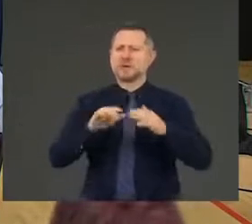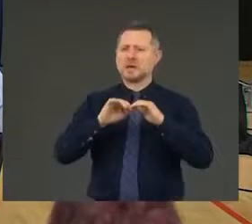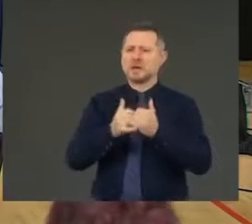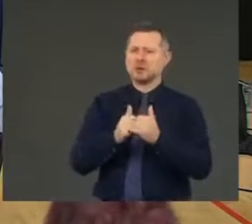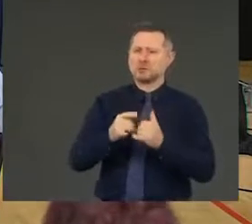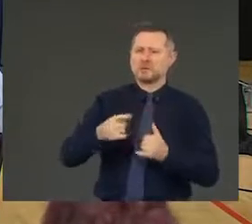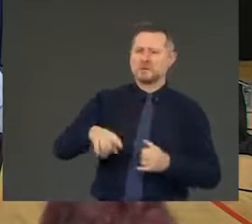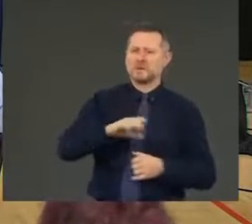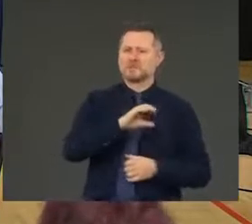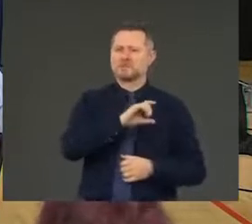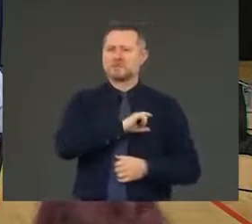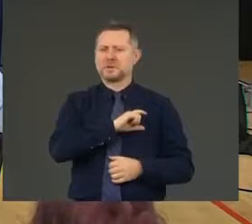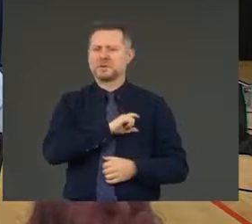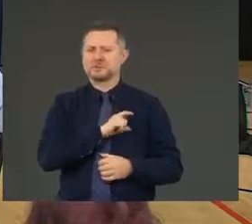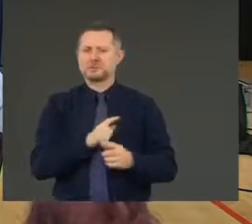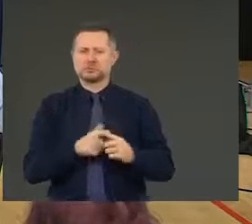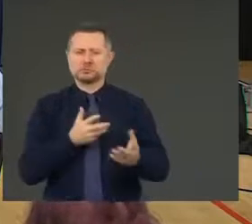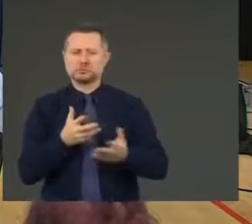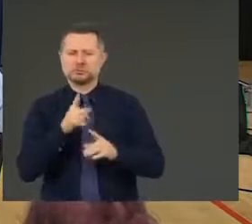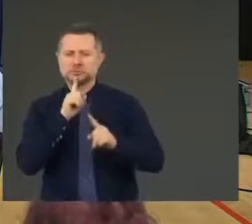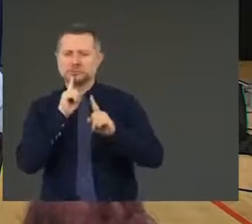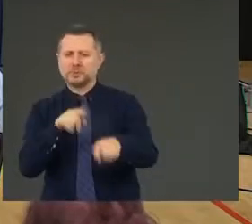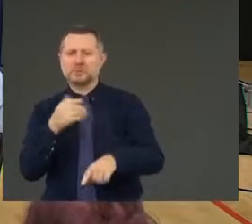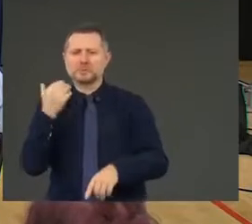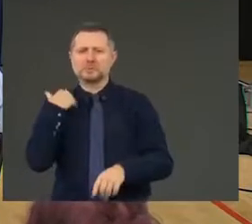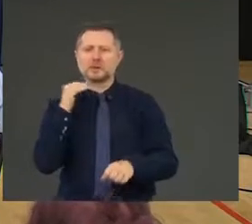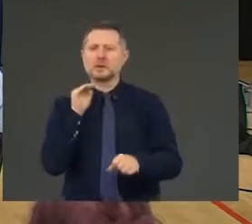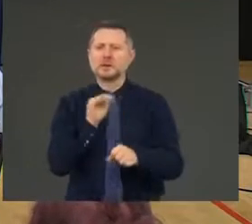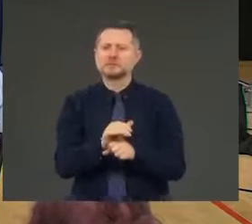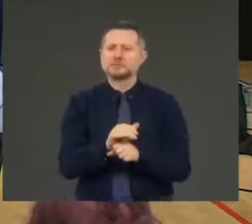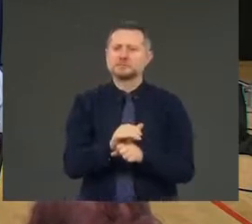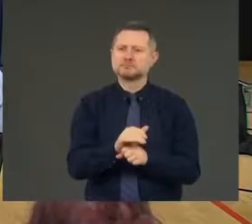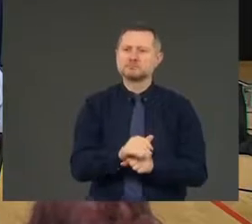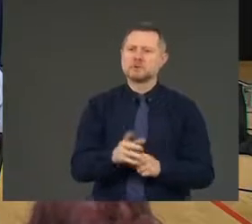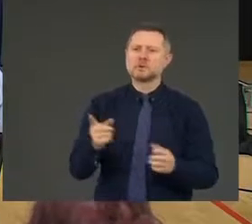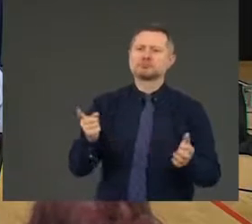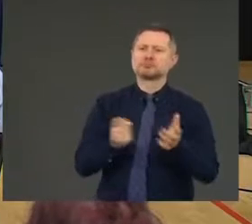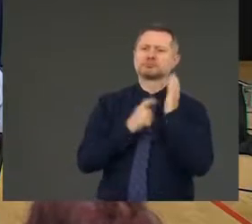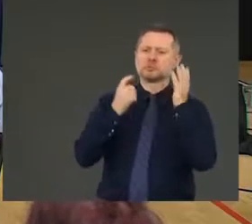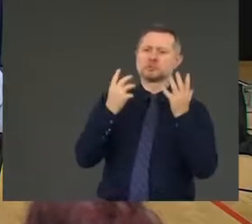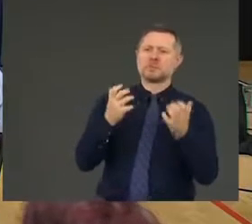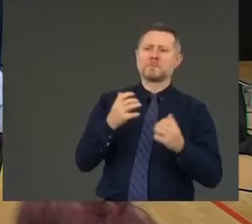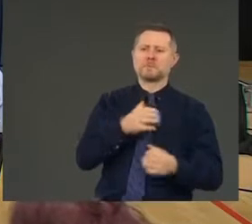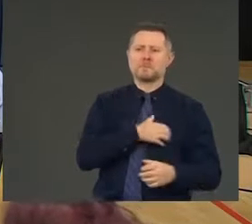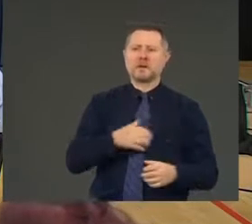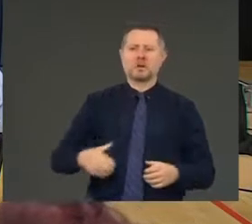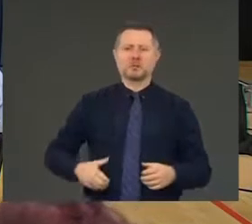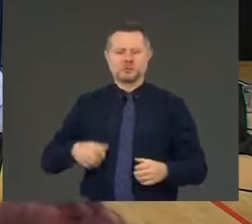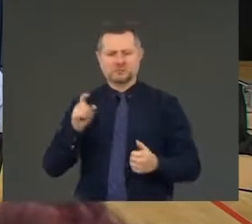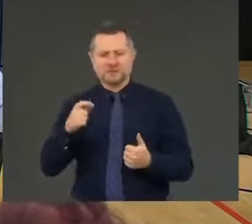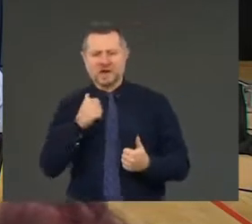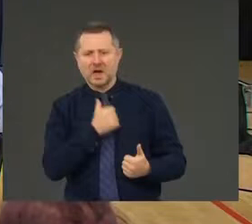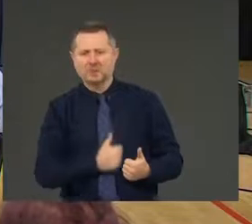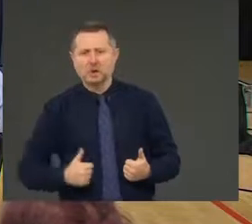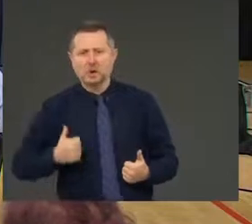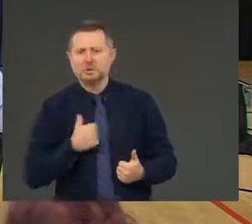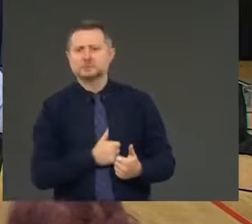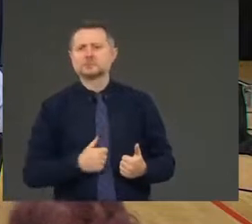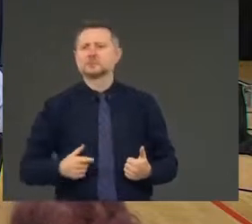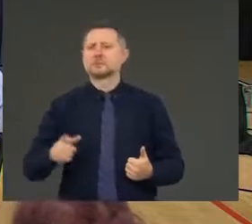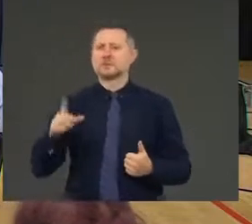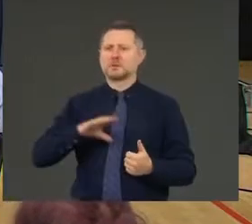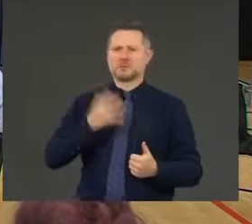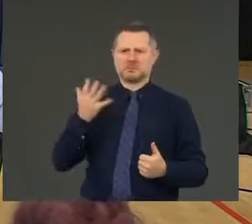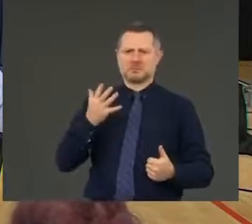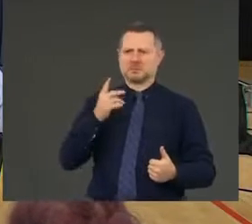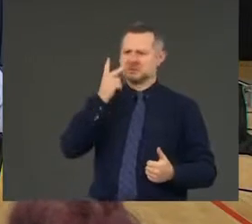operated last night. We demanded an apology from the mayor, and what they didn't like was the wall of police officers in